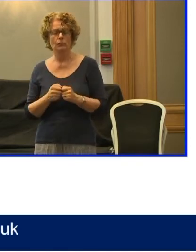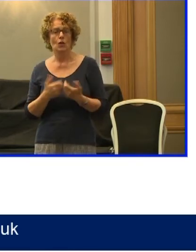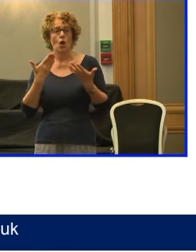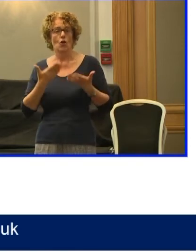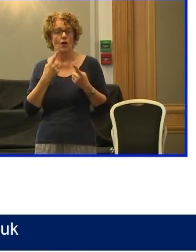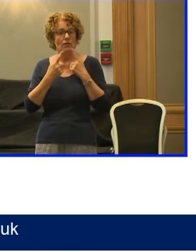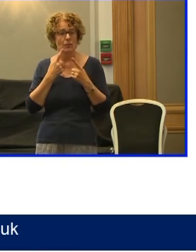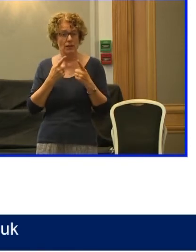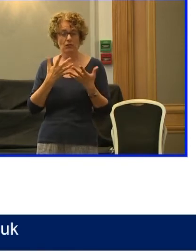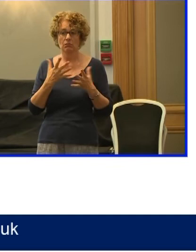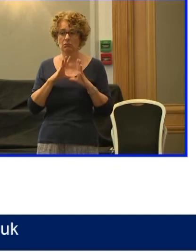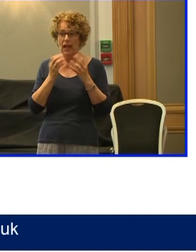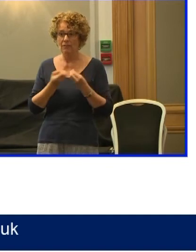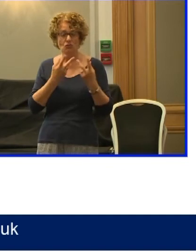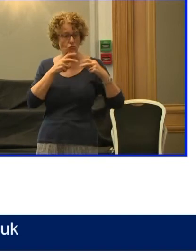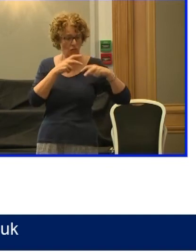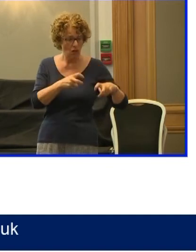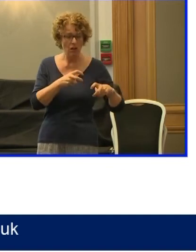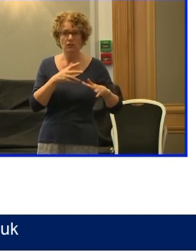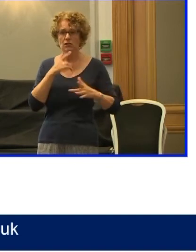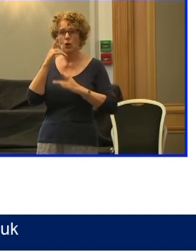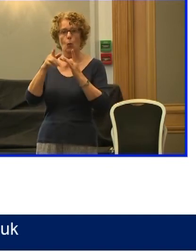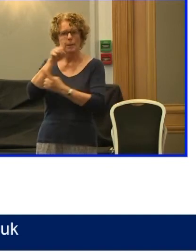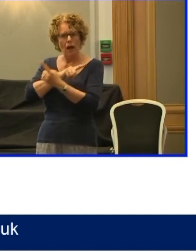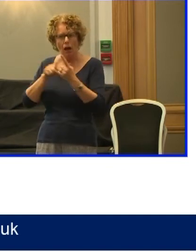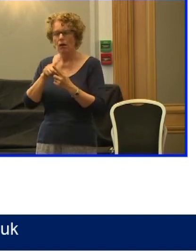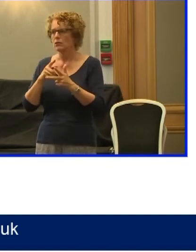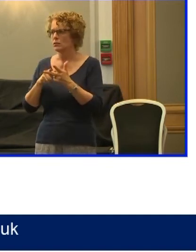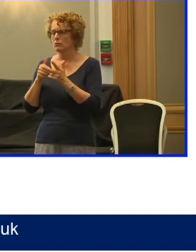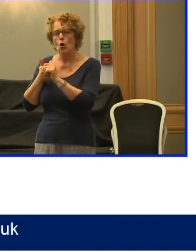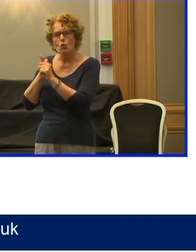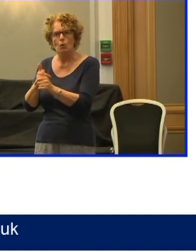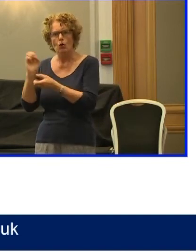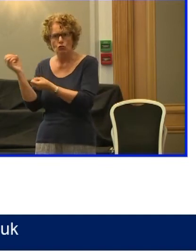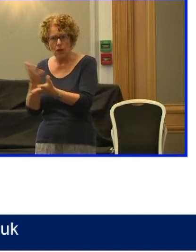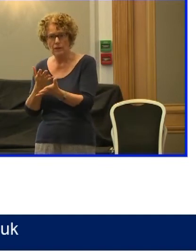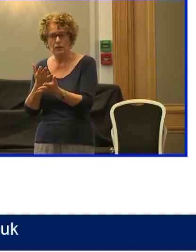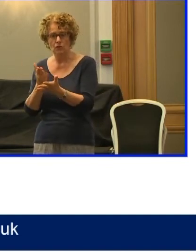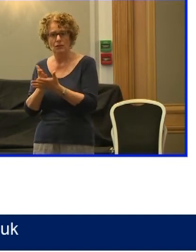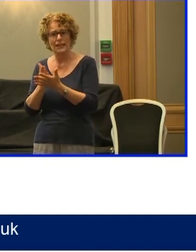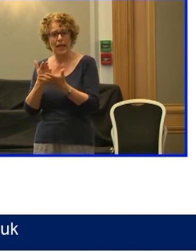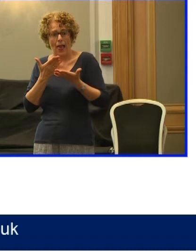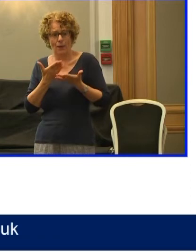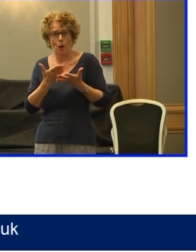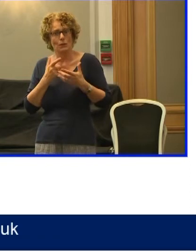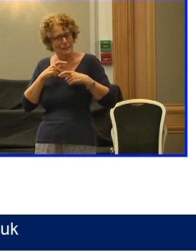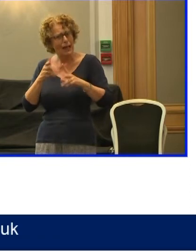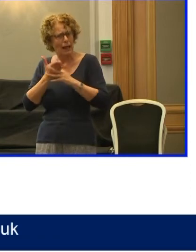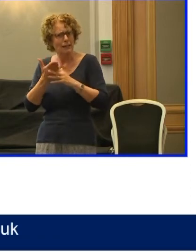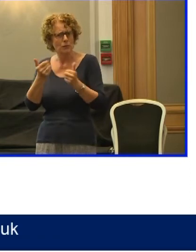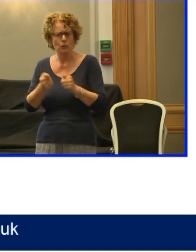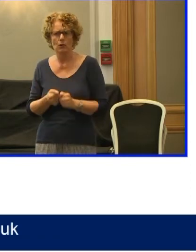and on everything from research to webinars to sports services is still really accessible on our current one. So please do have a look at